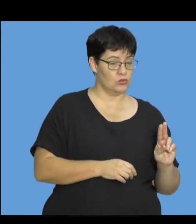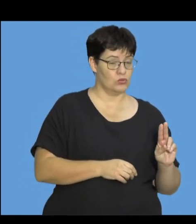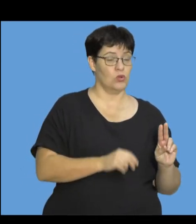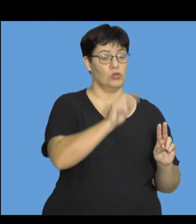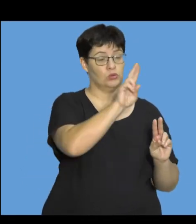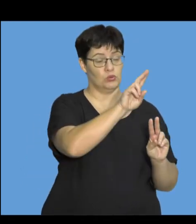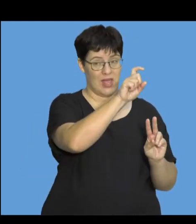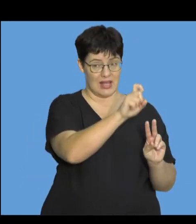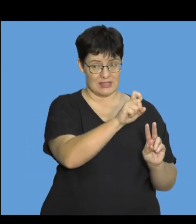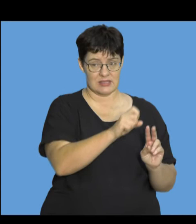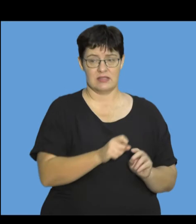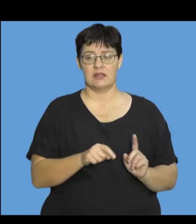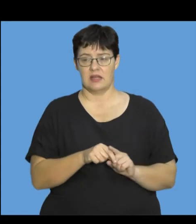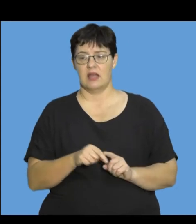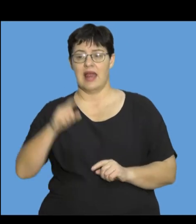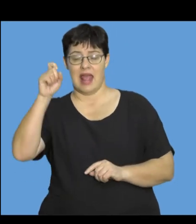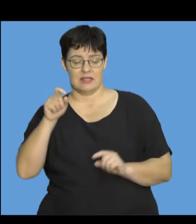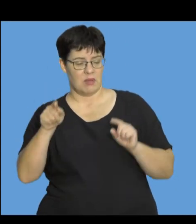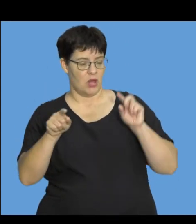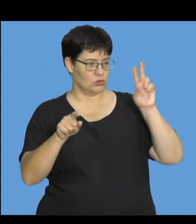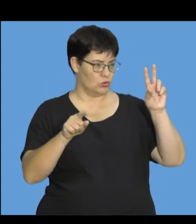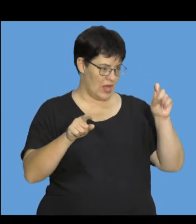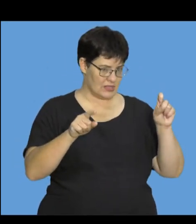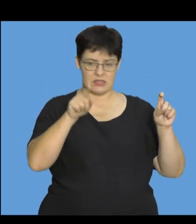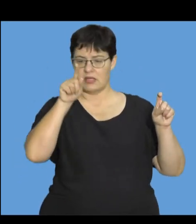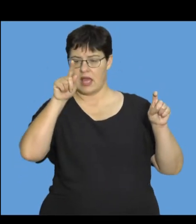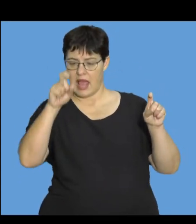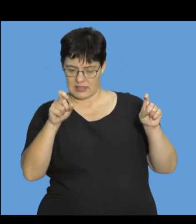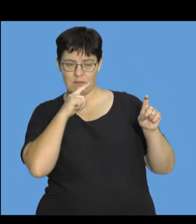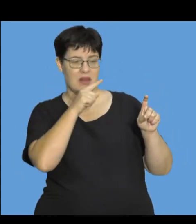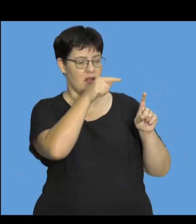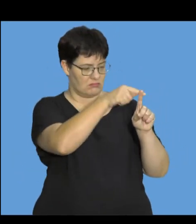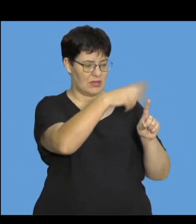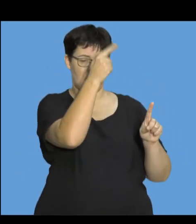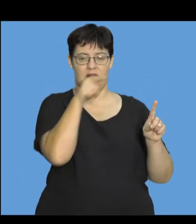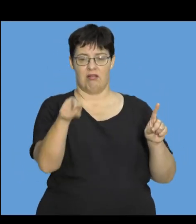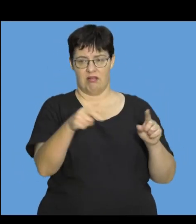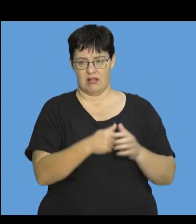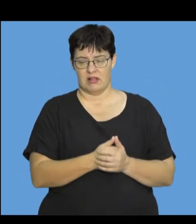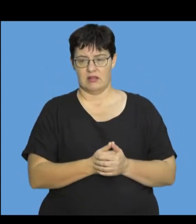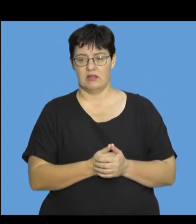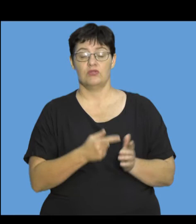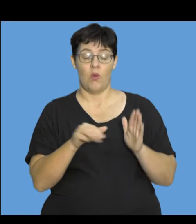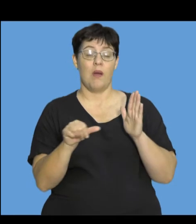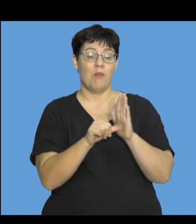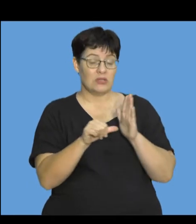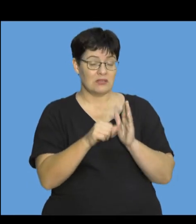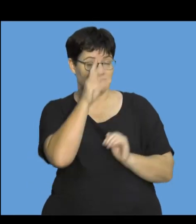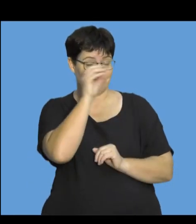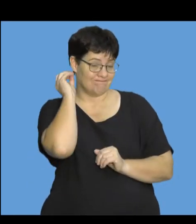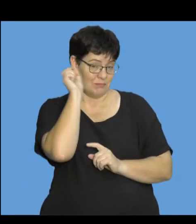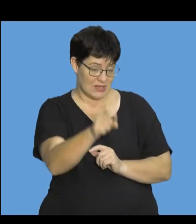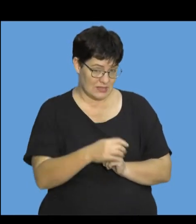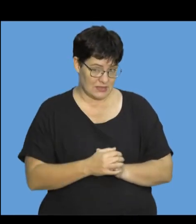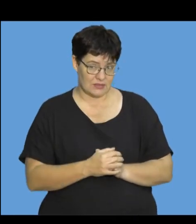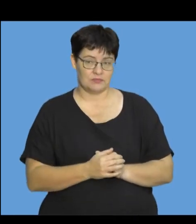it shows us that it is twice that, right? So this will be the same as applying the principle that I said was important for you to